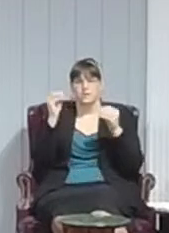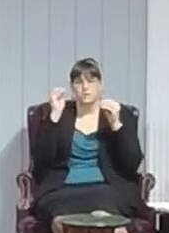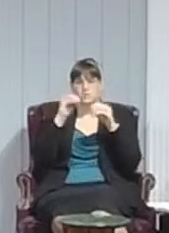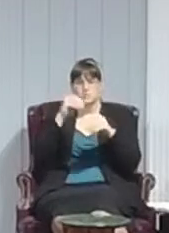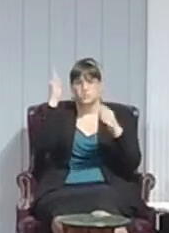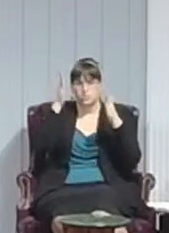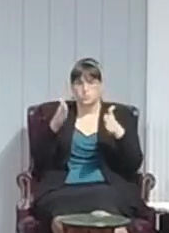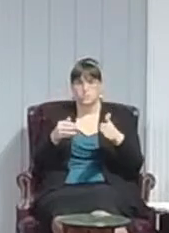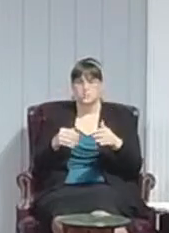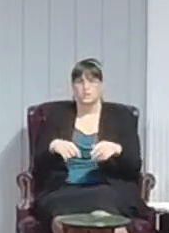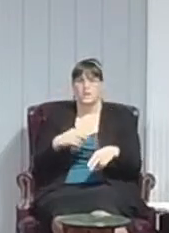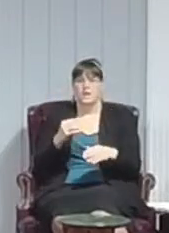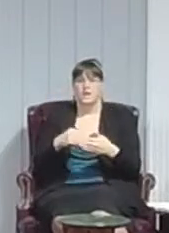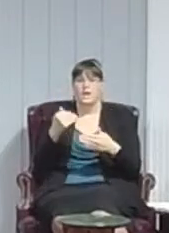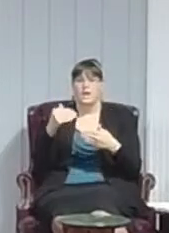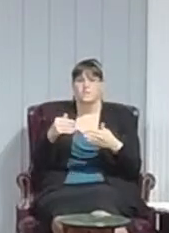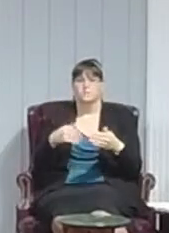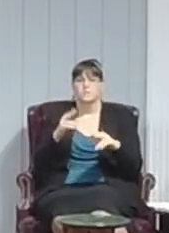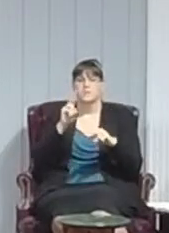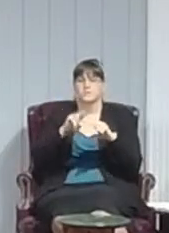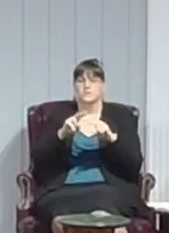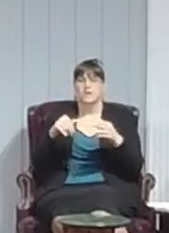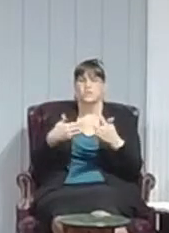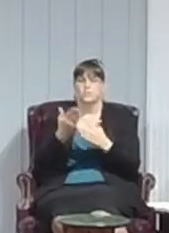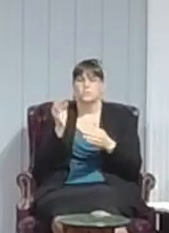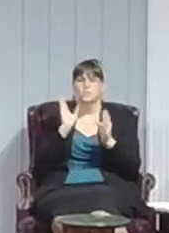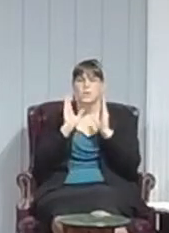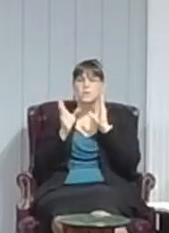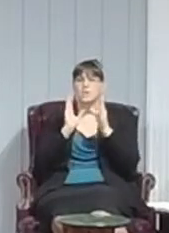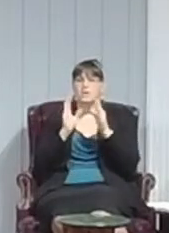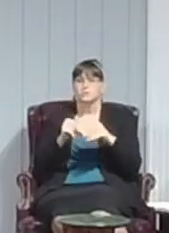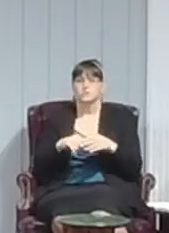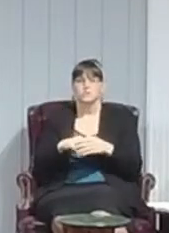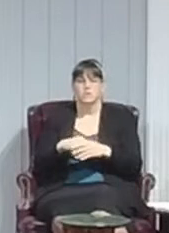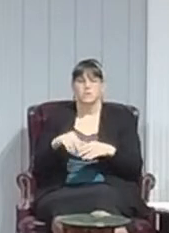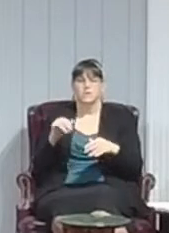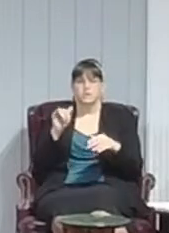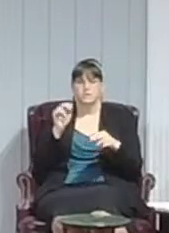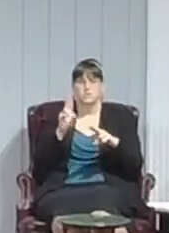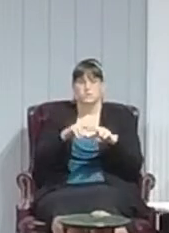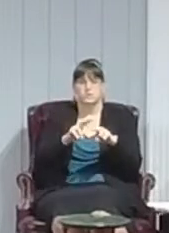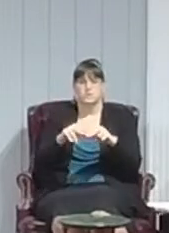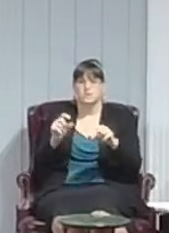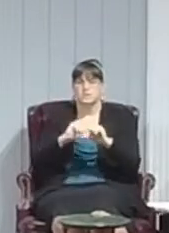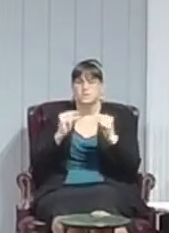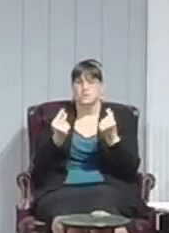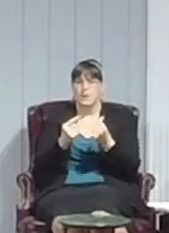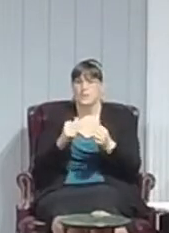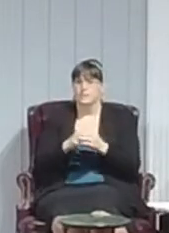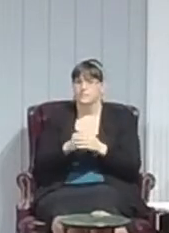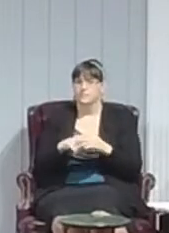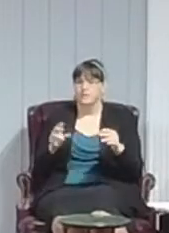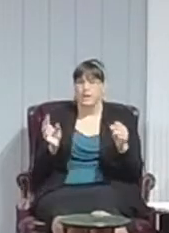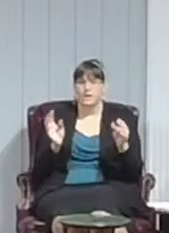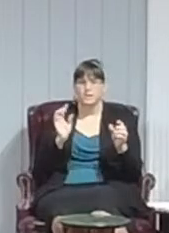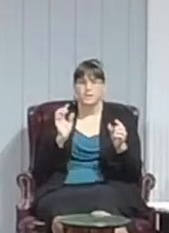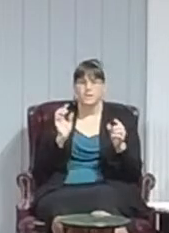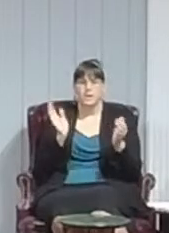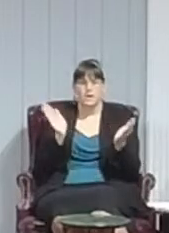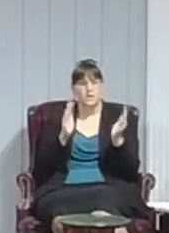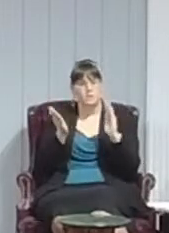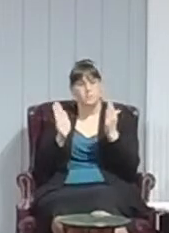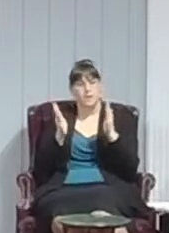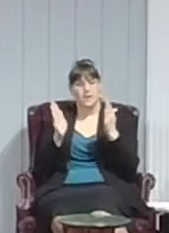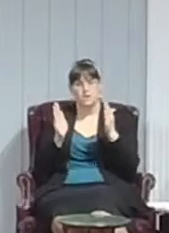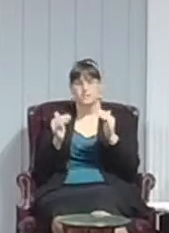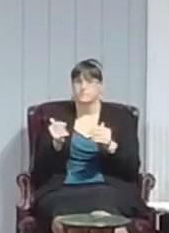lecture, they ought to get together and discuss the lecture. Compare notes, add notes, and complete there. That way they're learning that way too. But that's just me, because none of them wanted